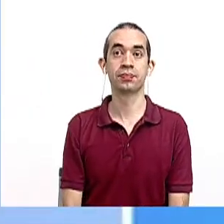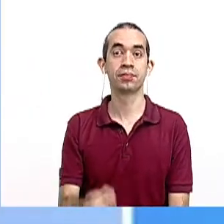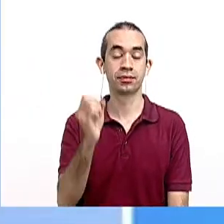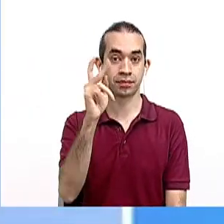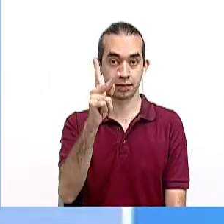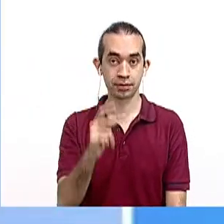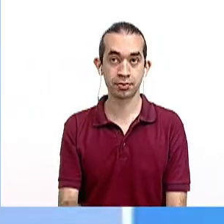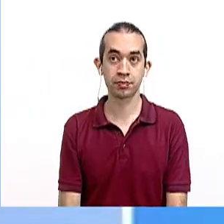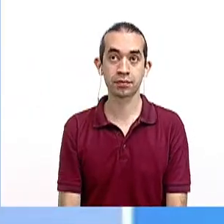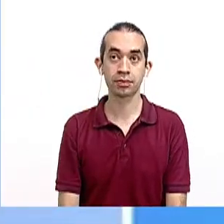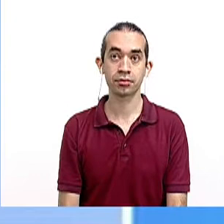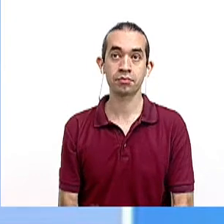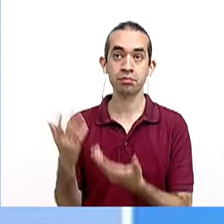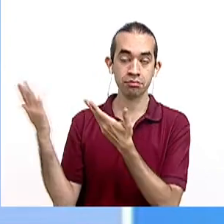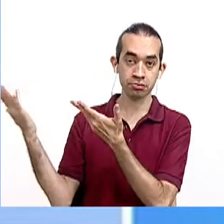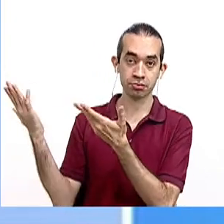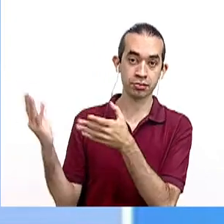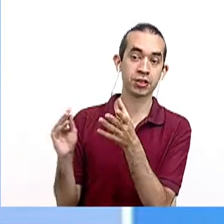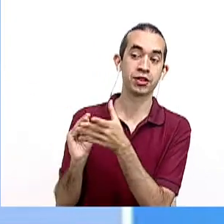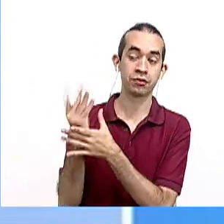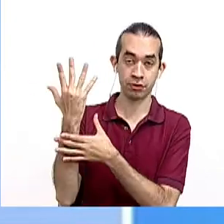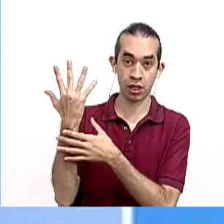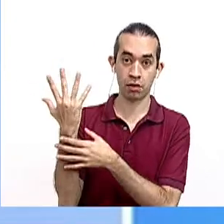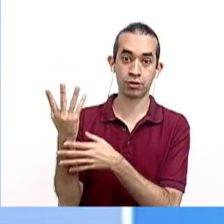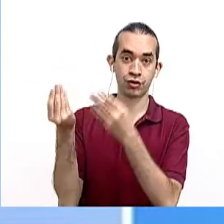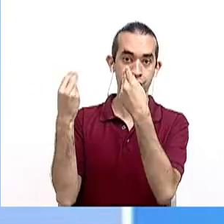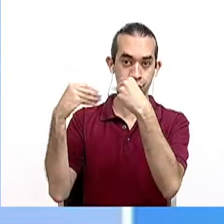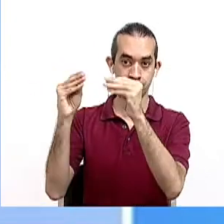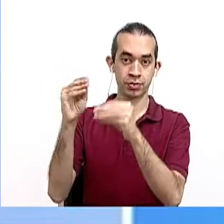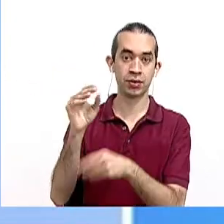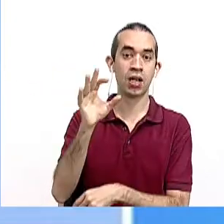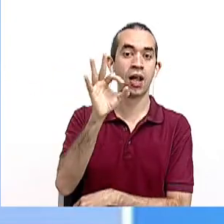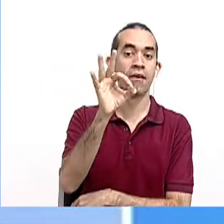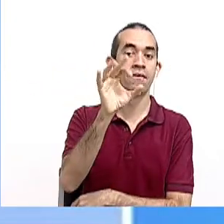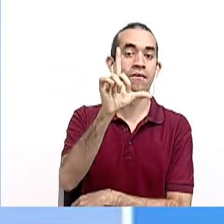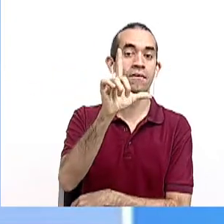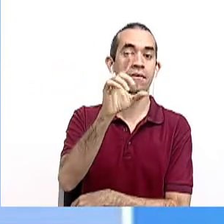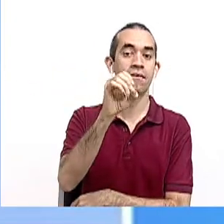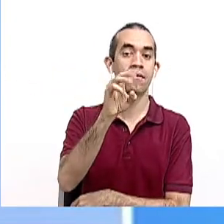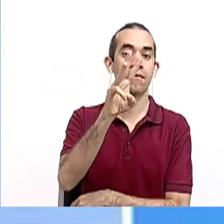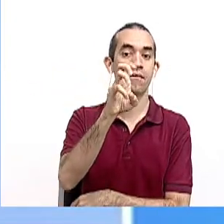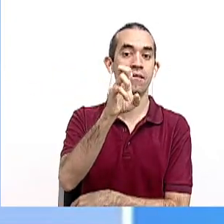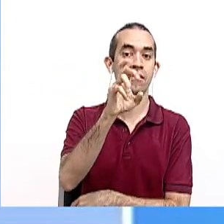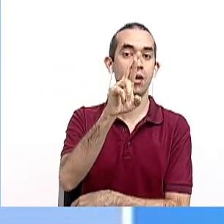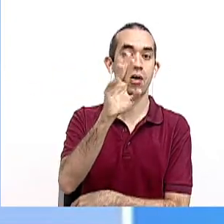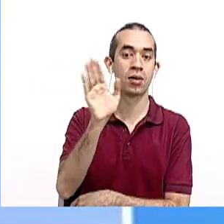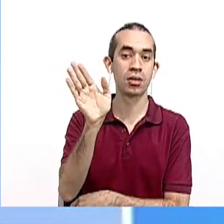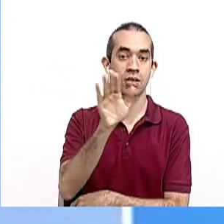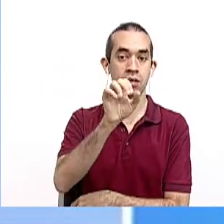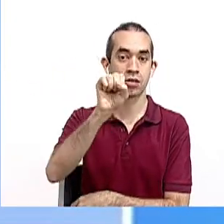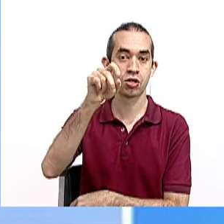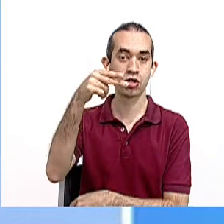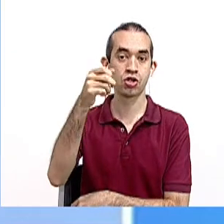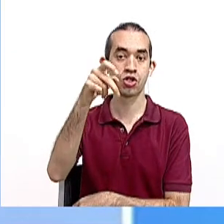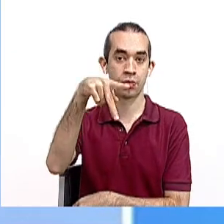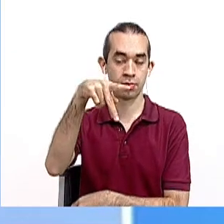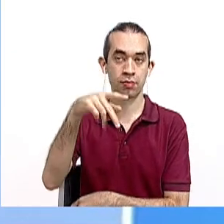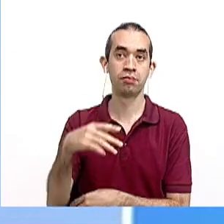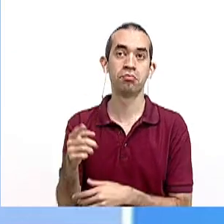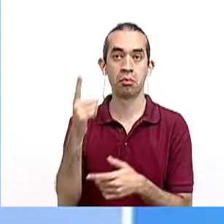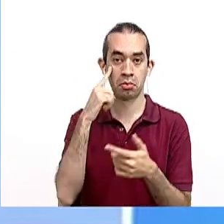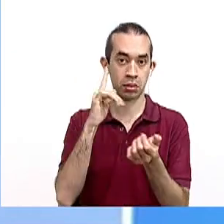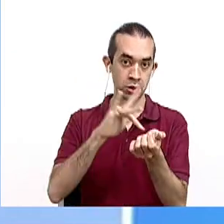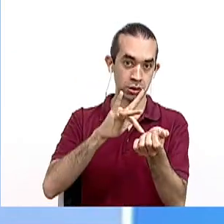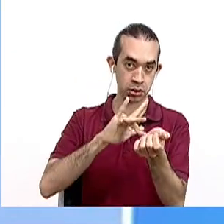Okay, so this is a flower shop. Repeat, flower shop. And we have a drugstore,